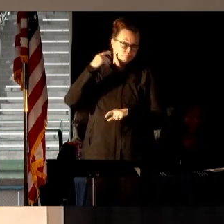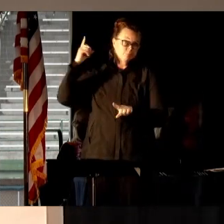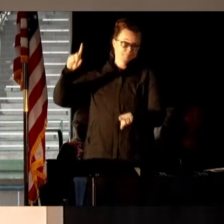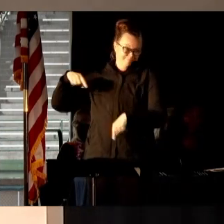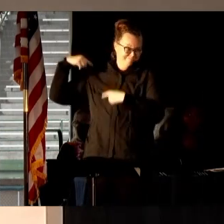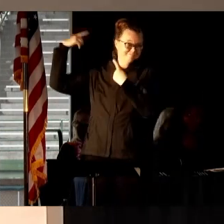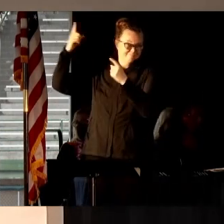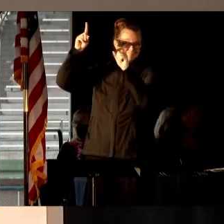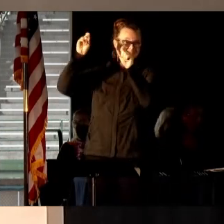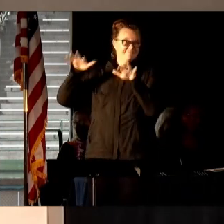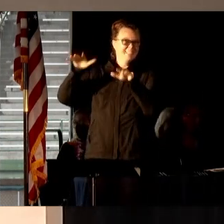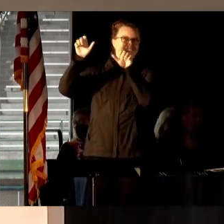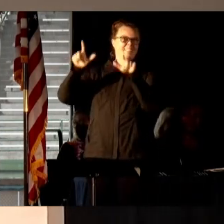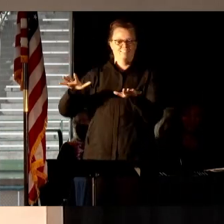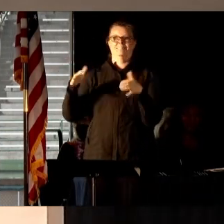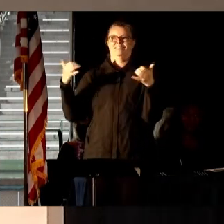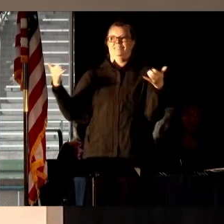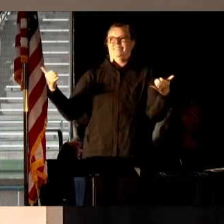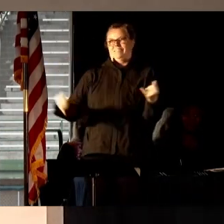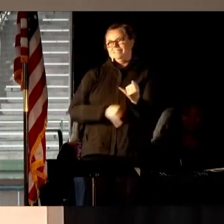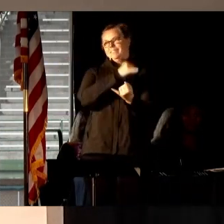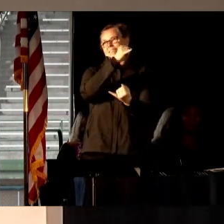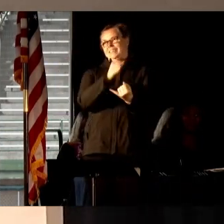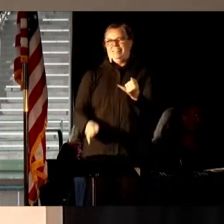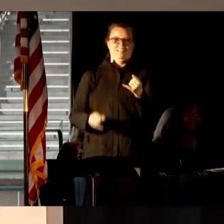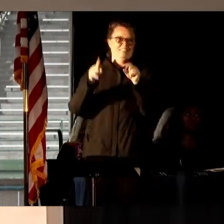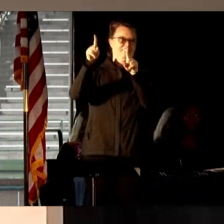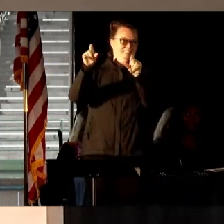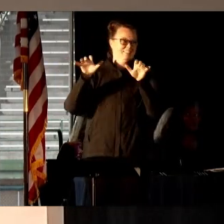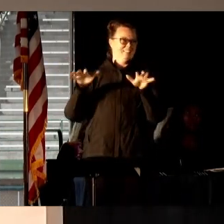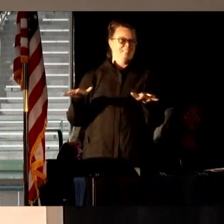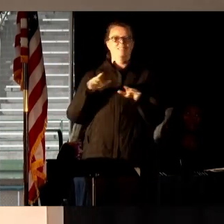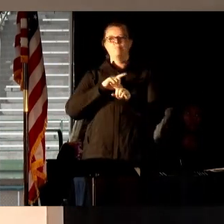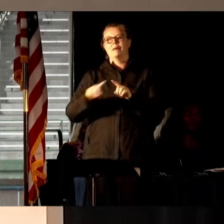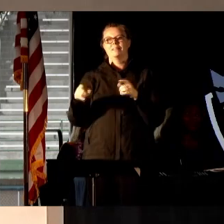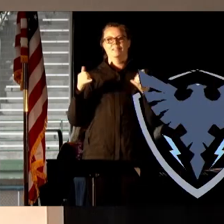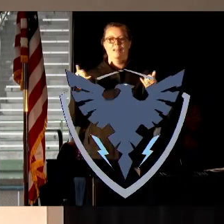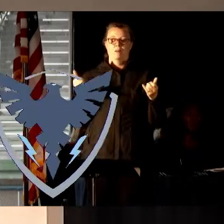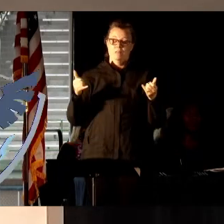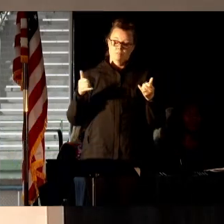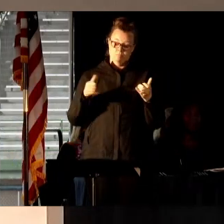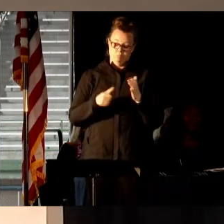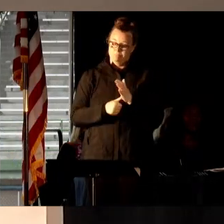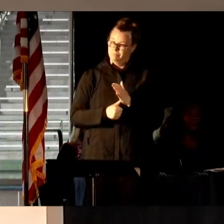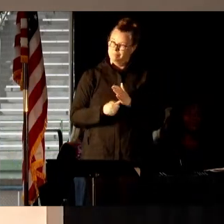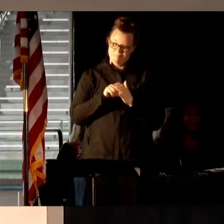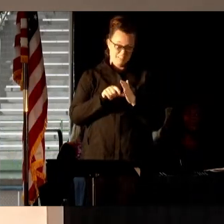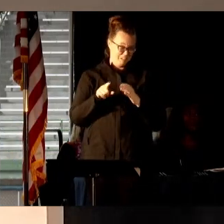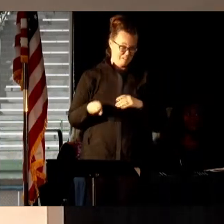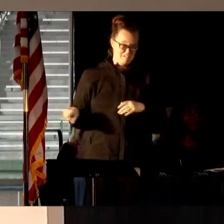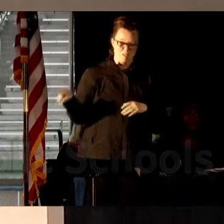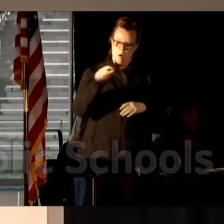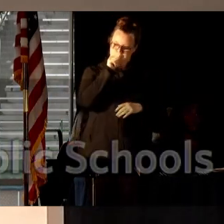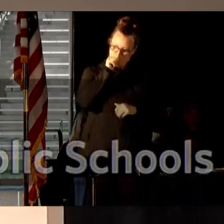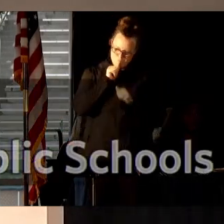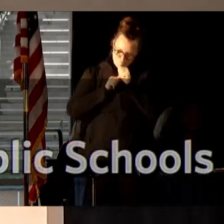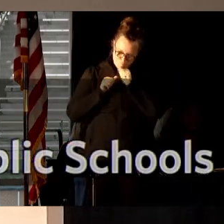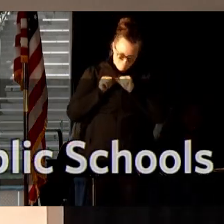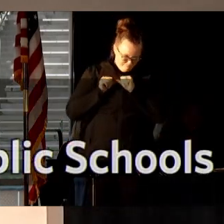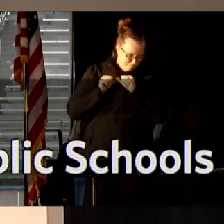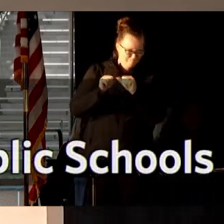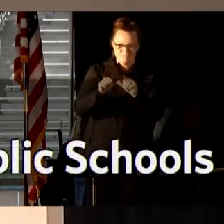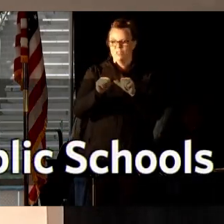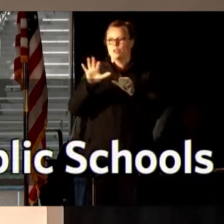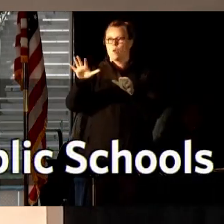last 2 years during this pandemic. But I want to just tell you how impressed we are with your perseverance, your strength